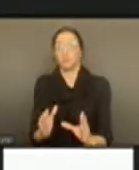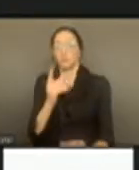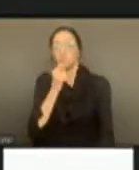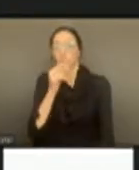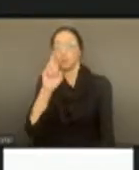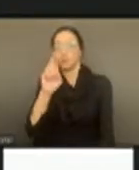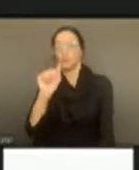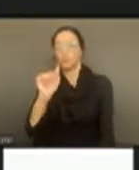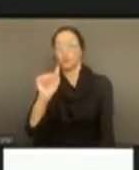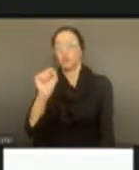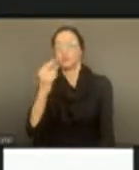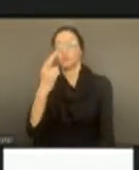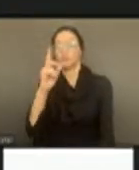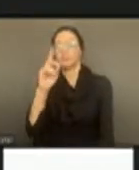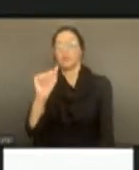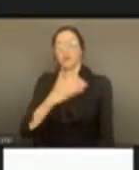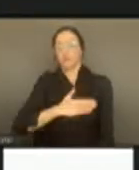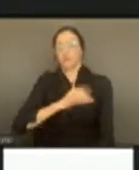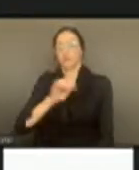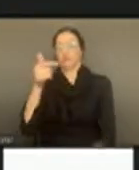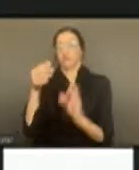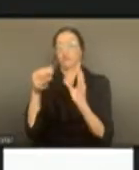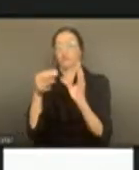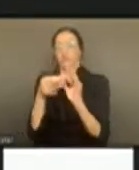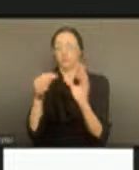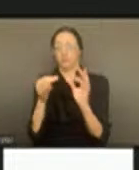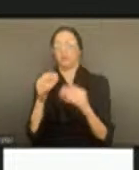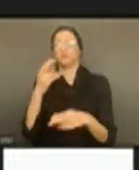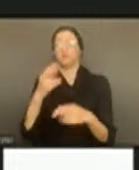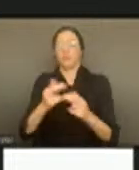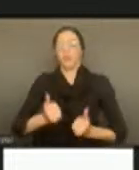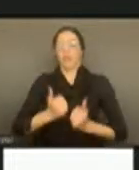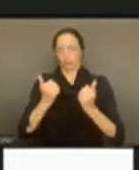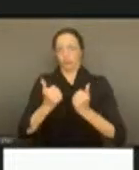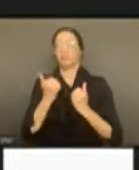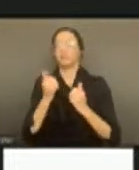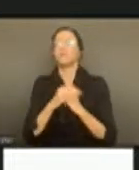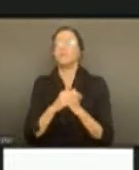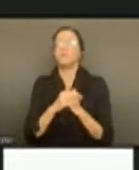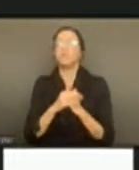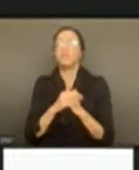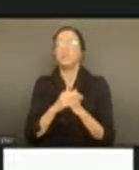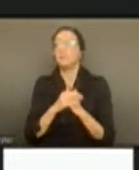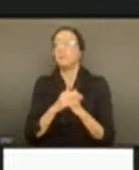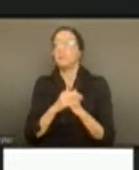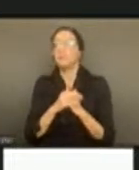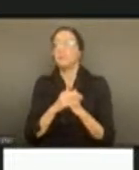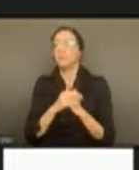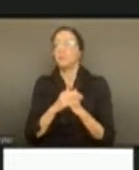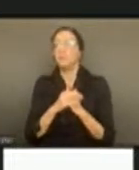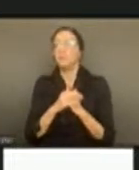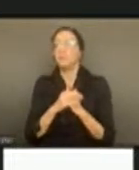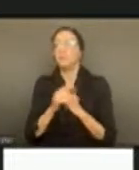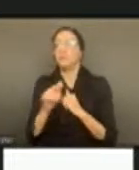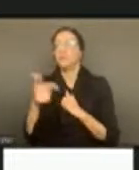please unmute your mic and state your name and address for the record. Rashida.